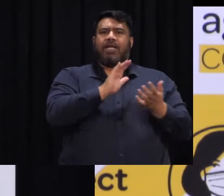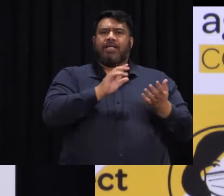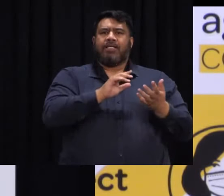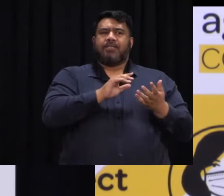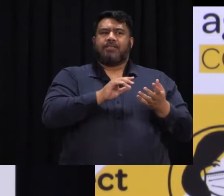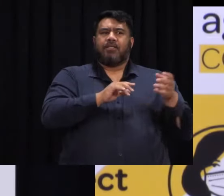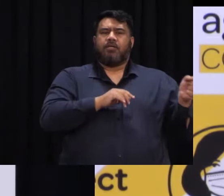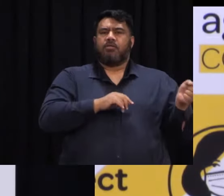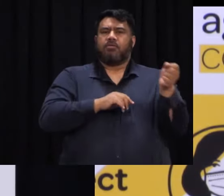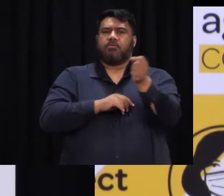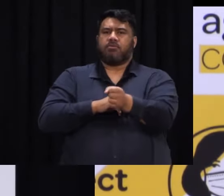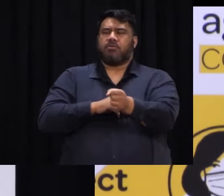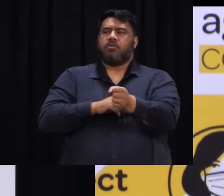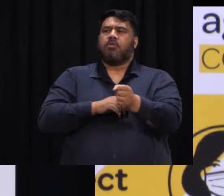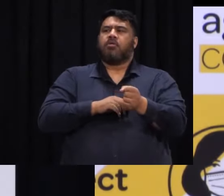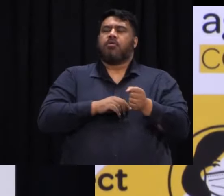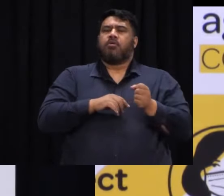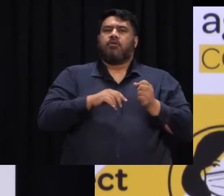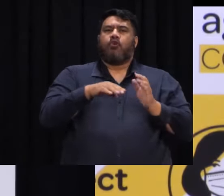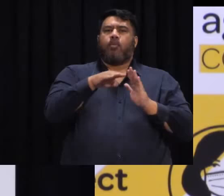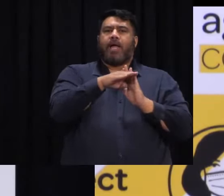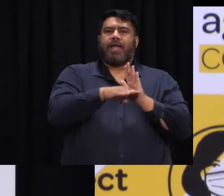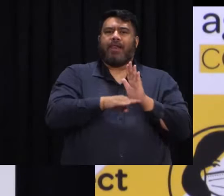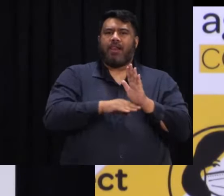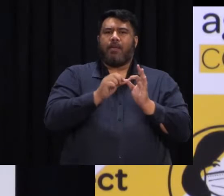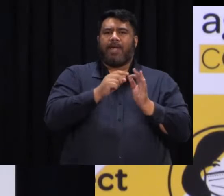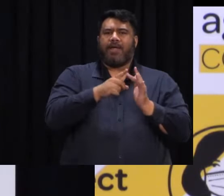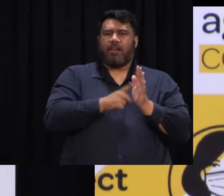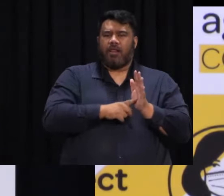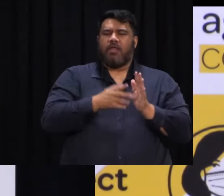and Thames, how did he get down there? And